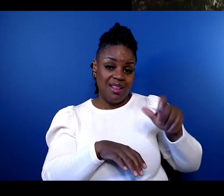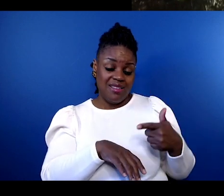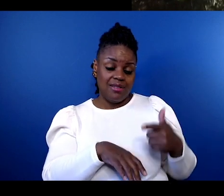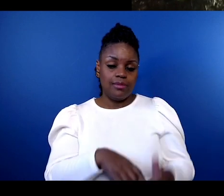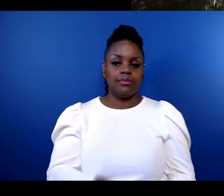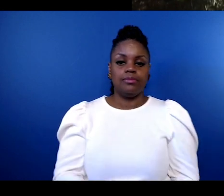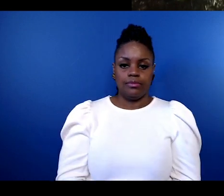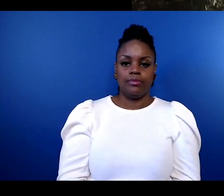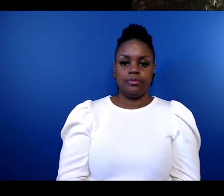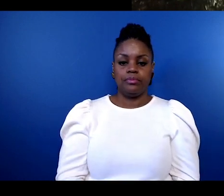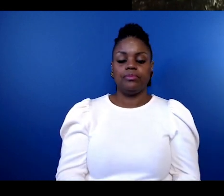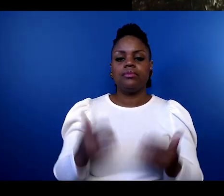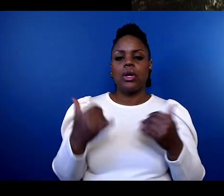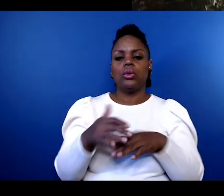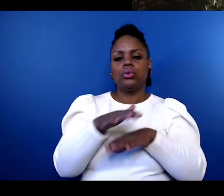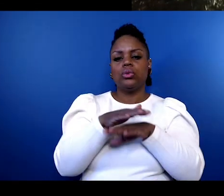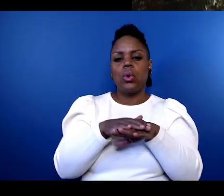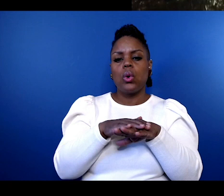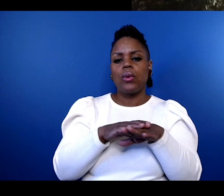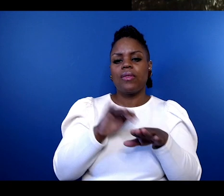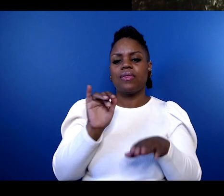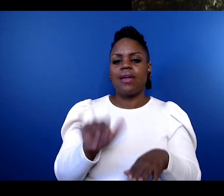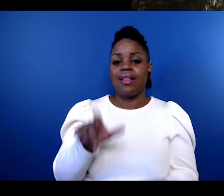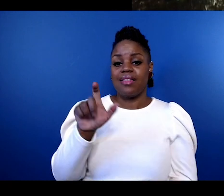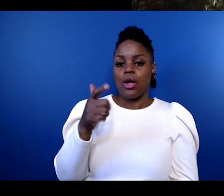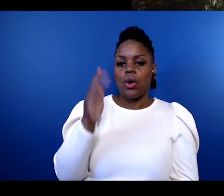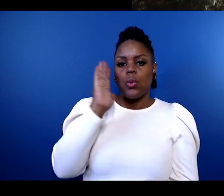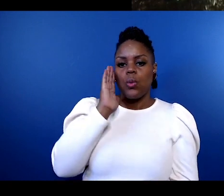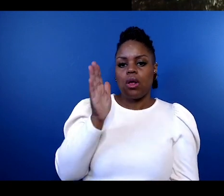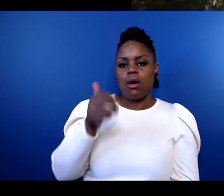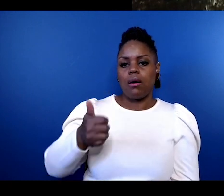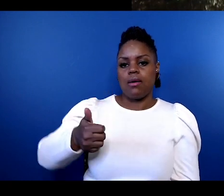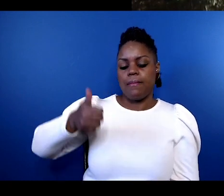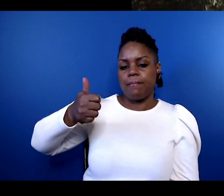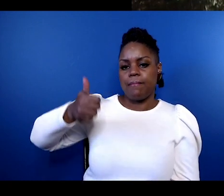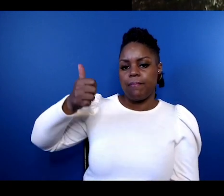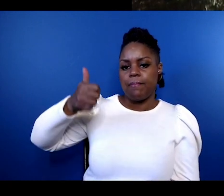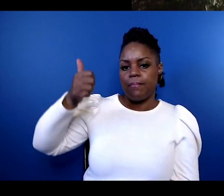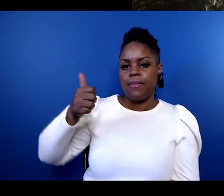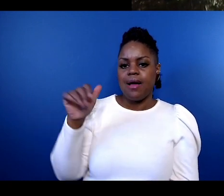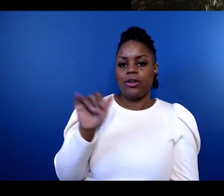If you need to hold on to a wall here, go ahead and hold on with that left hand.